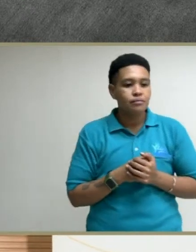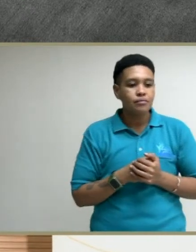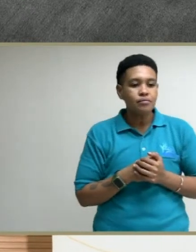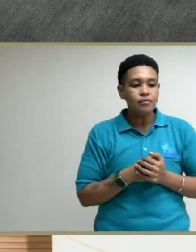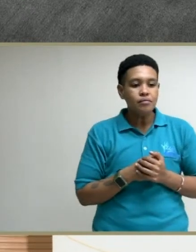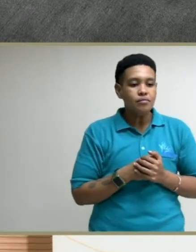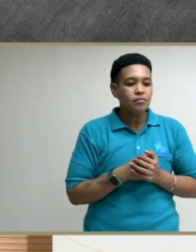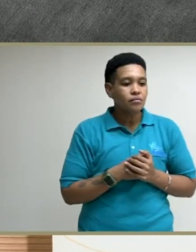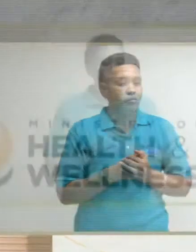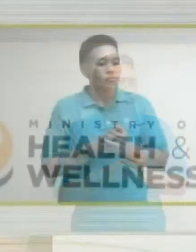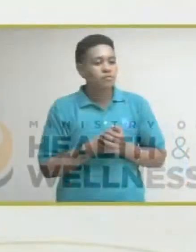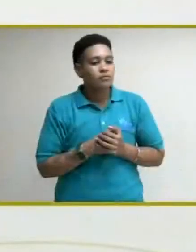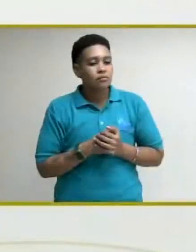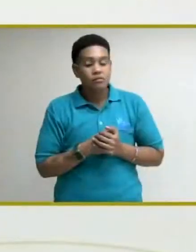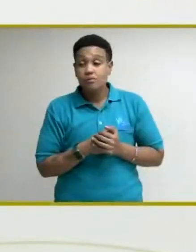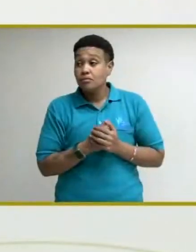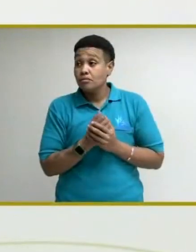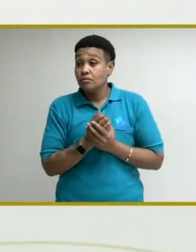What was that?